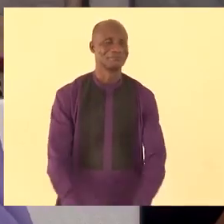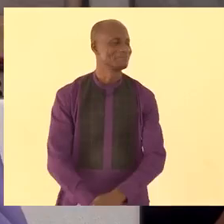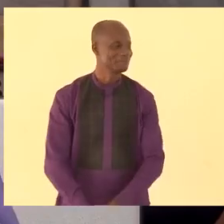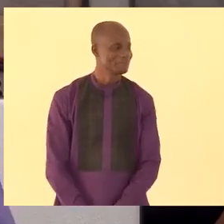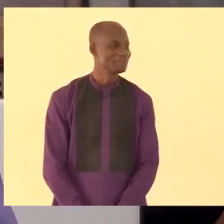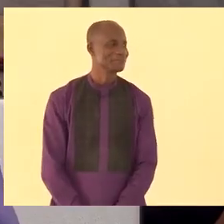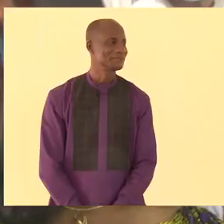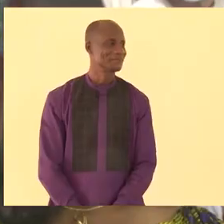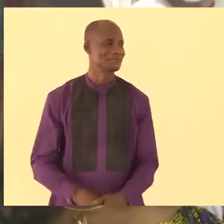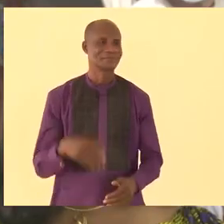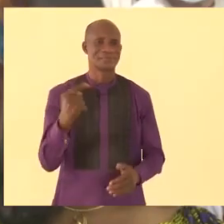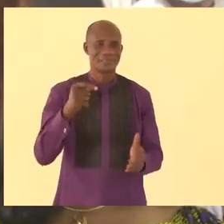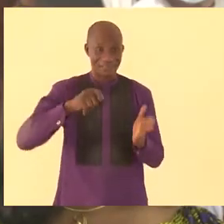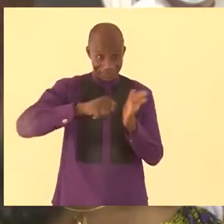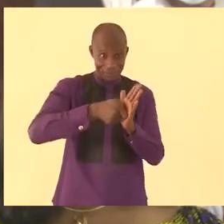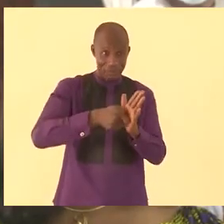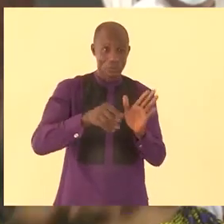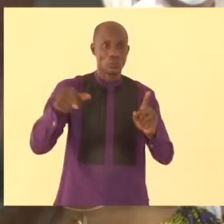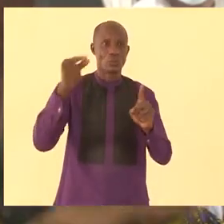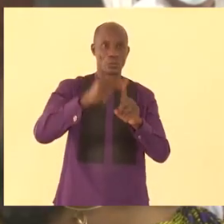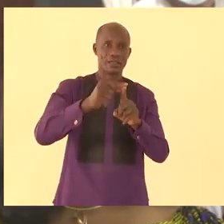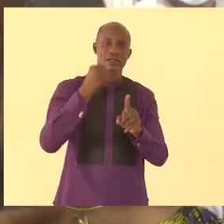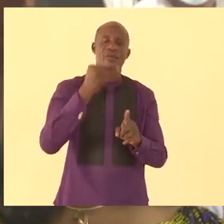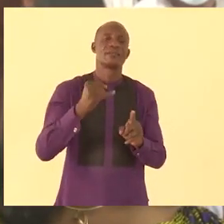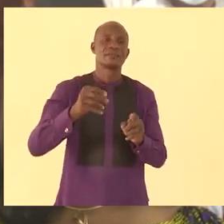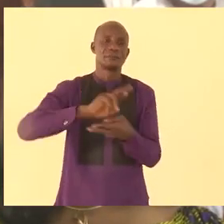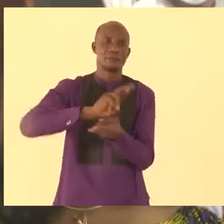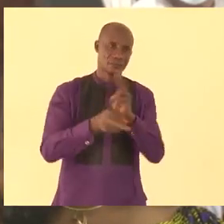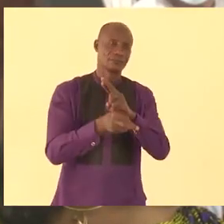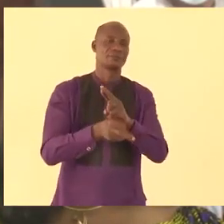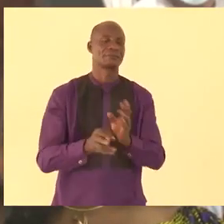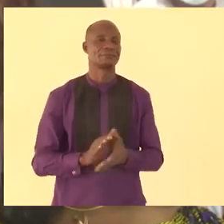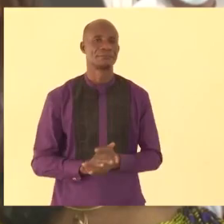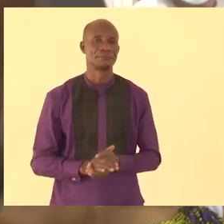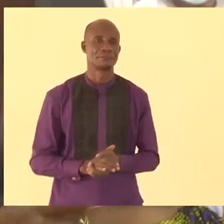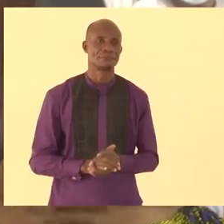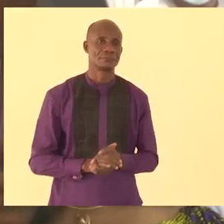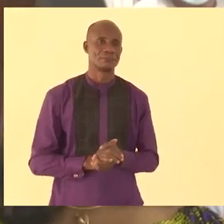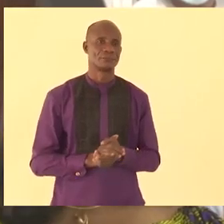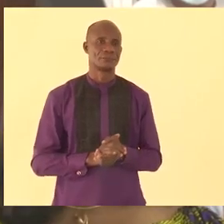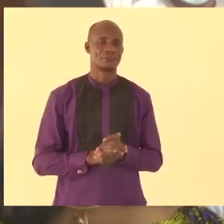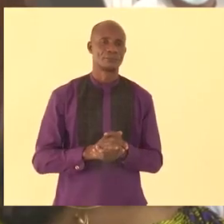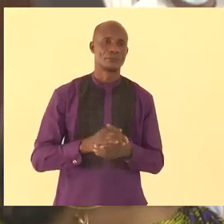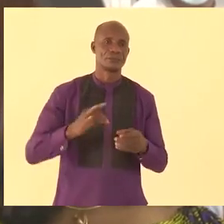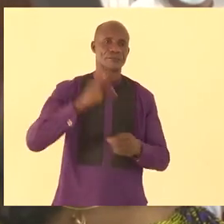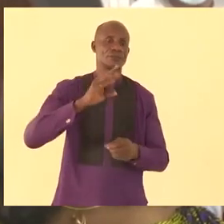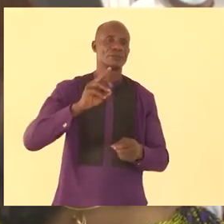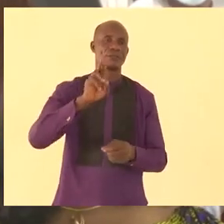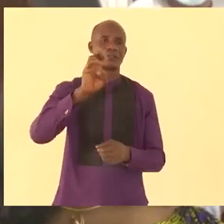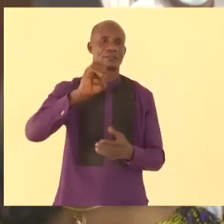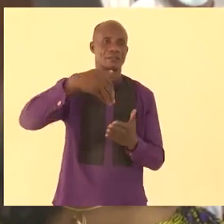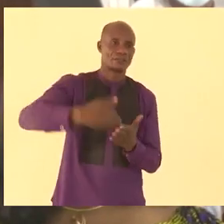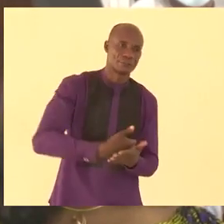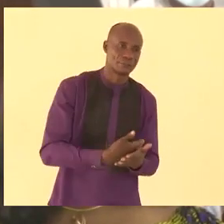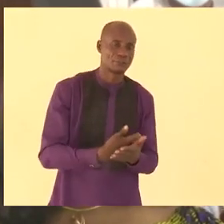The key word is repentance. Yes. That encompasses or entails spiritual renewal.